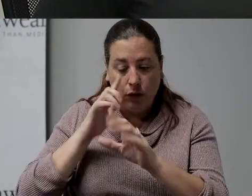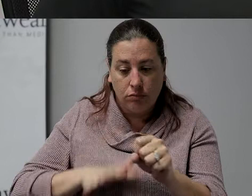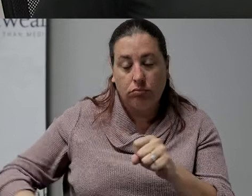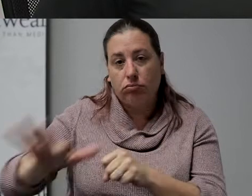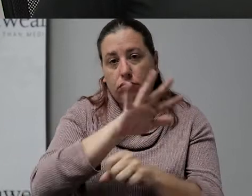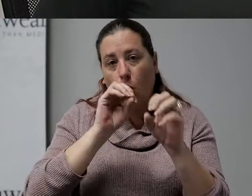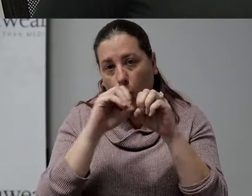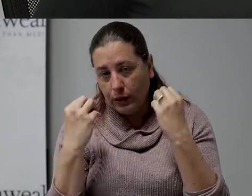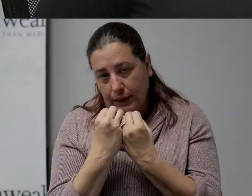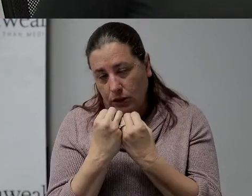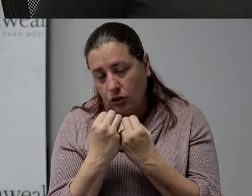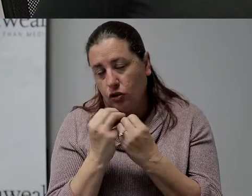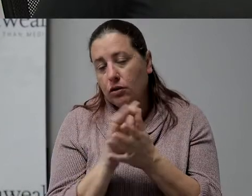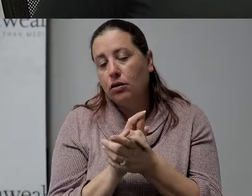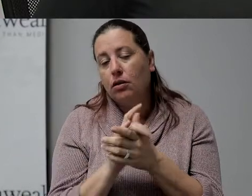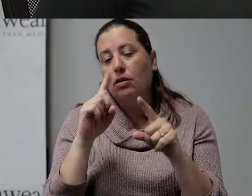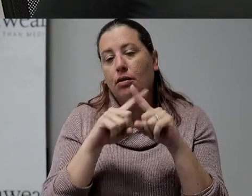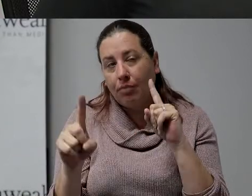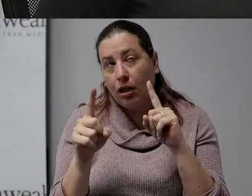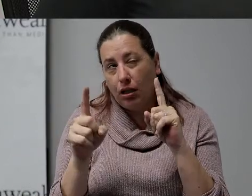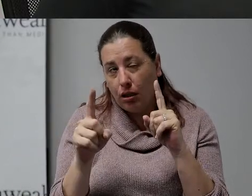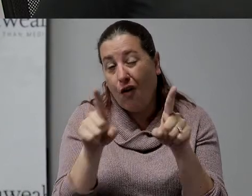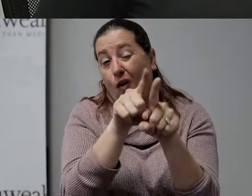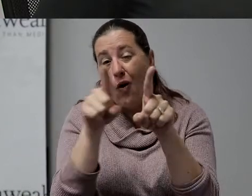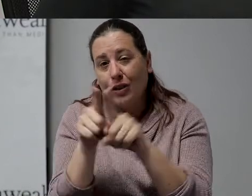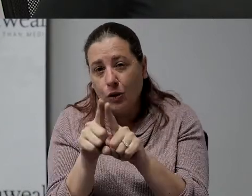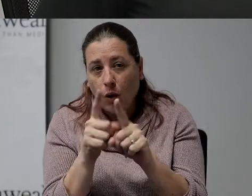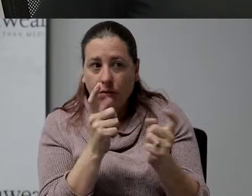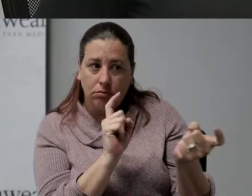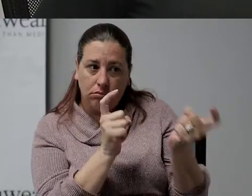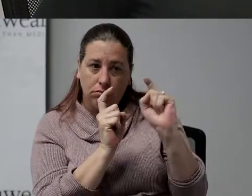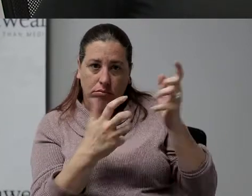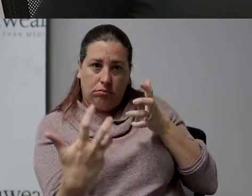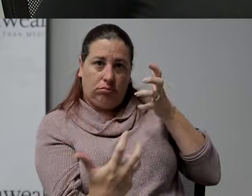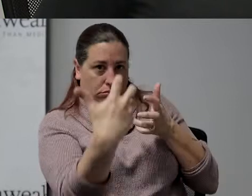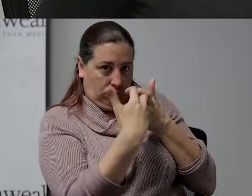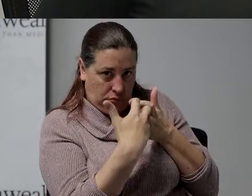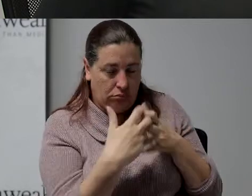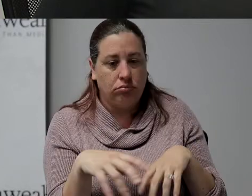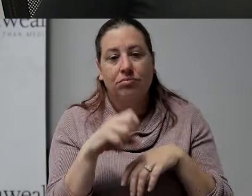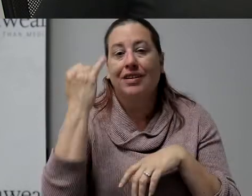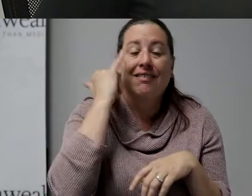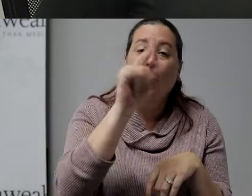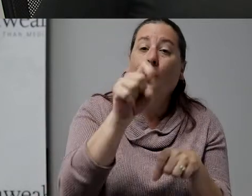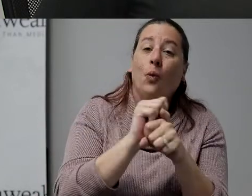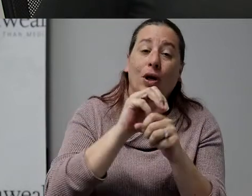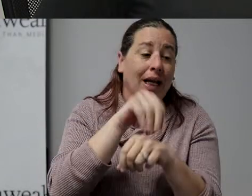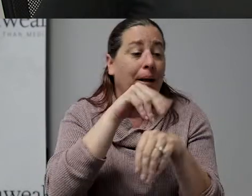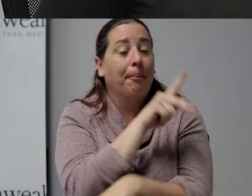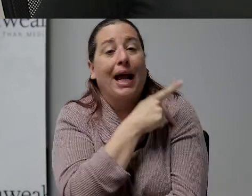organization. But again, kind of customized too. So if you're working in patient accounting